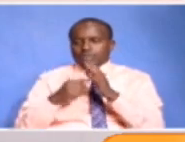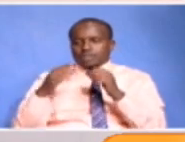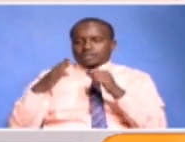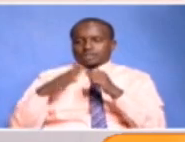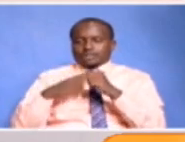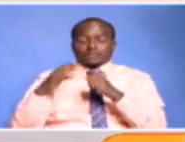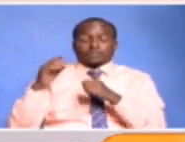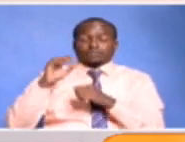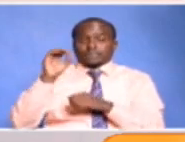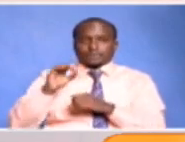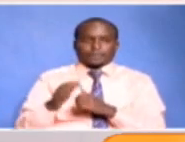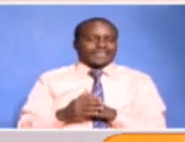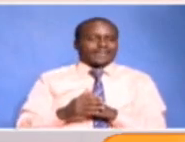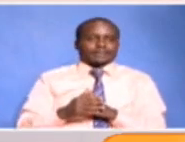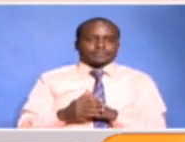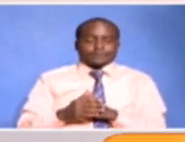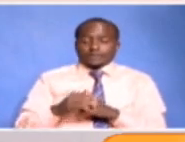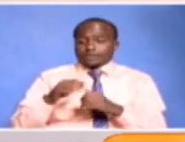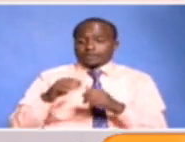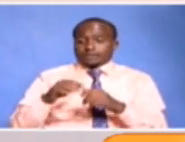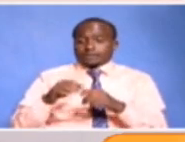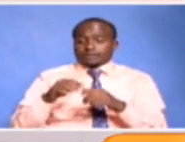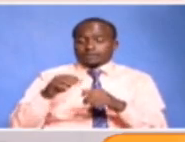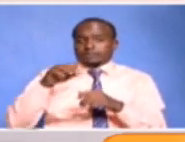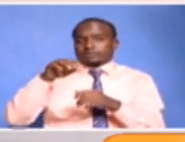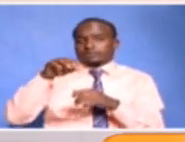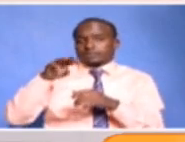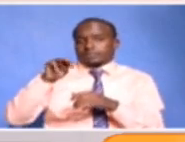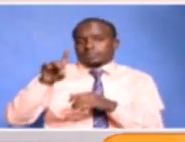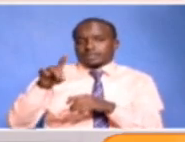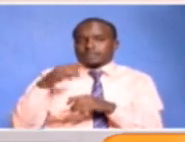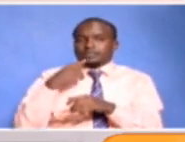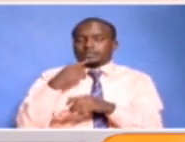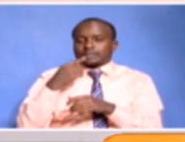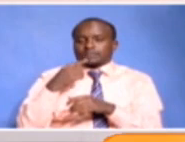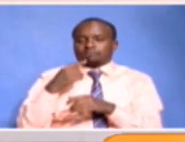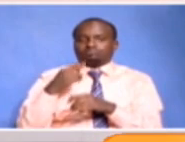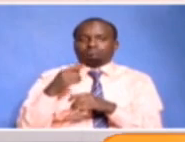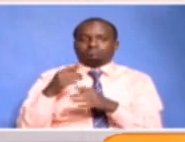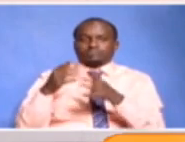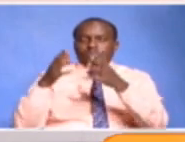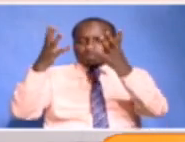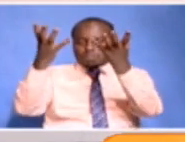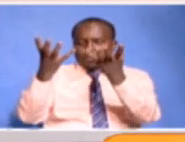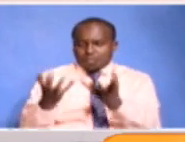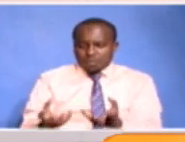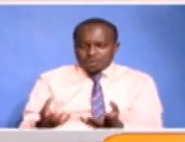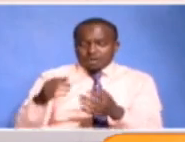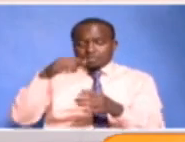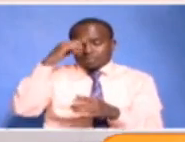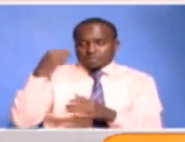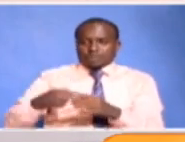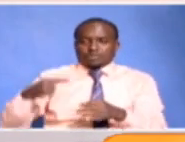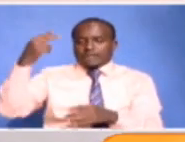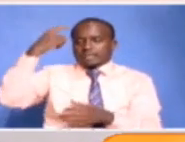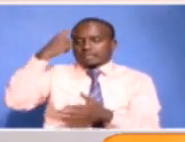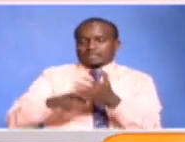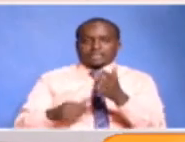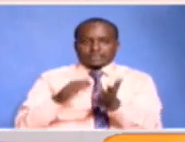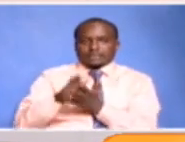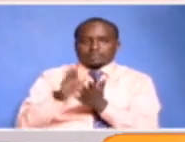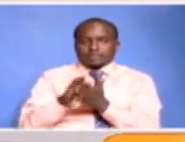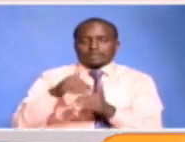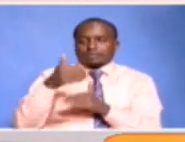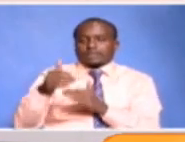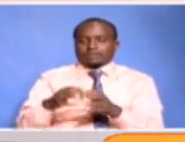year. Managing Director Rebecca Miano explained that its bottom line was pulled down due to a high tax expense despite